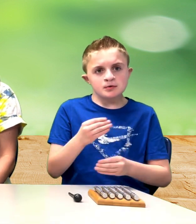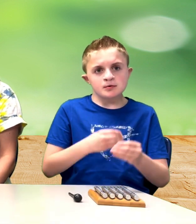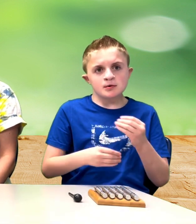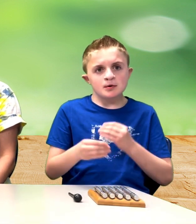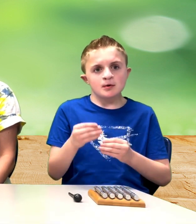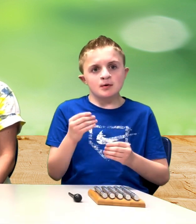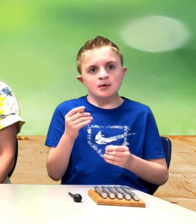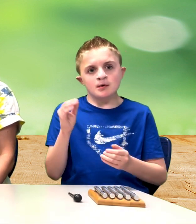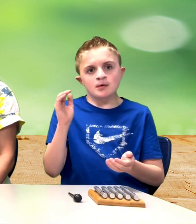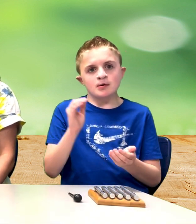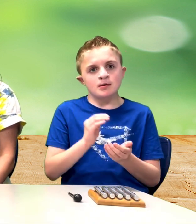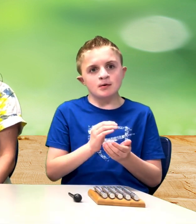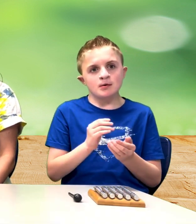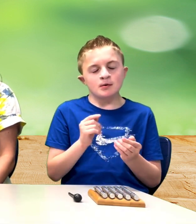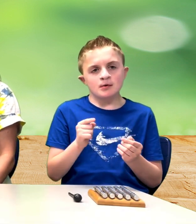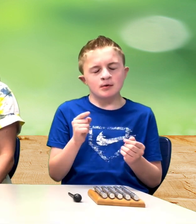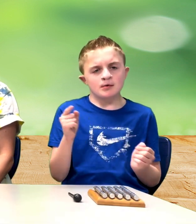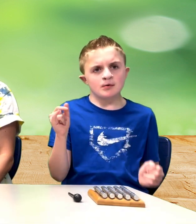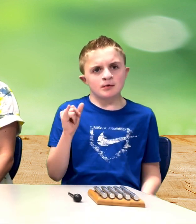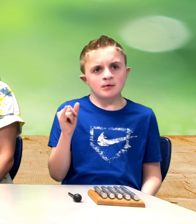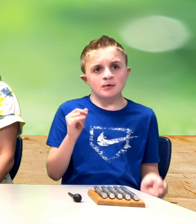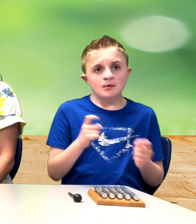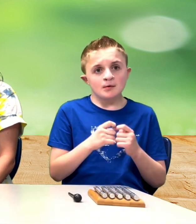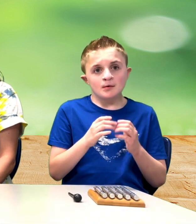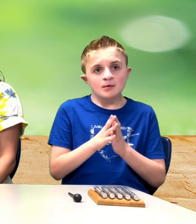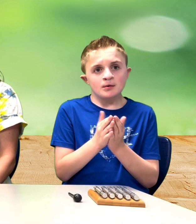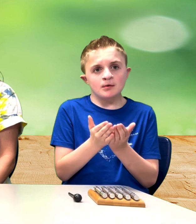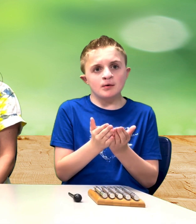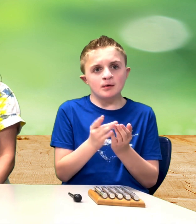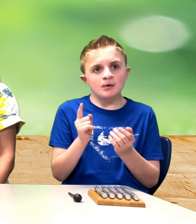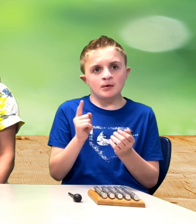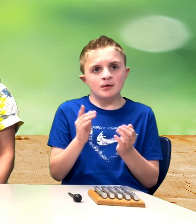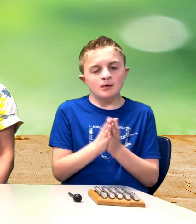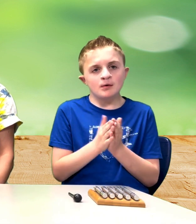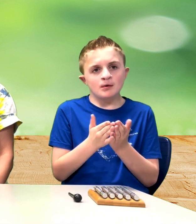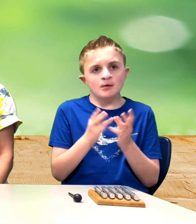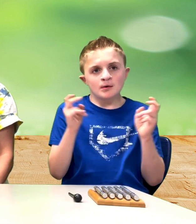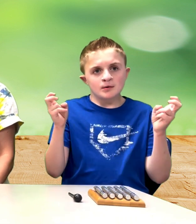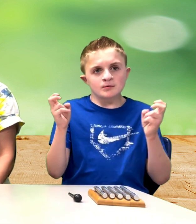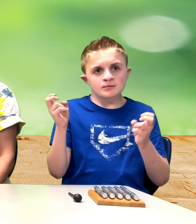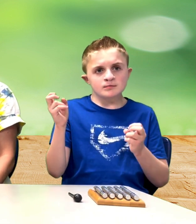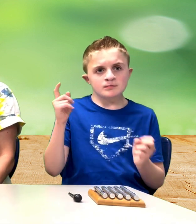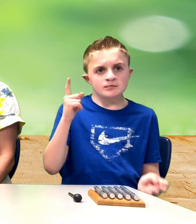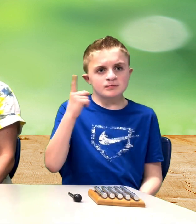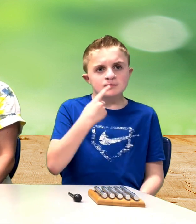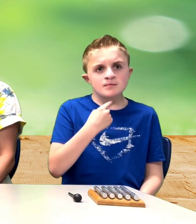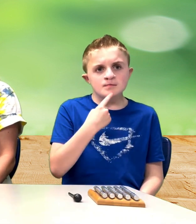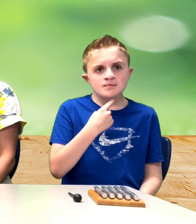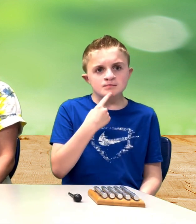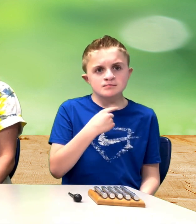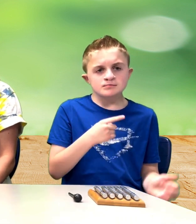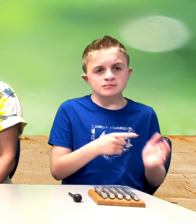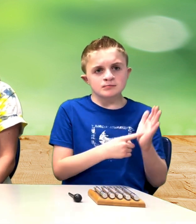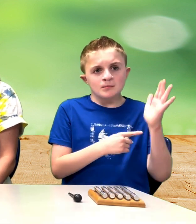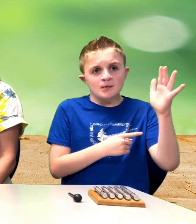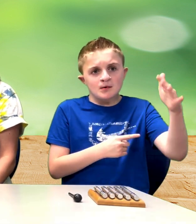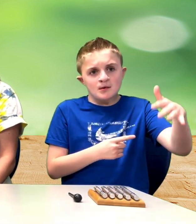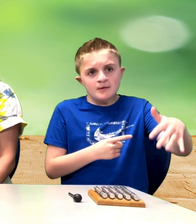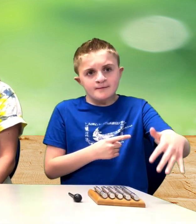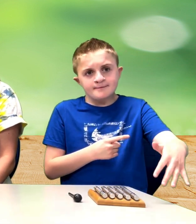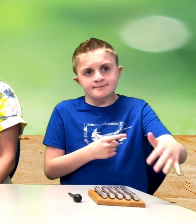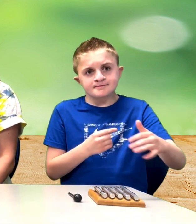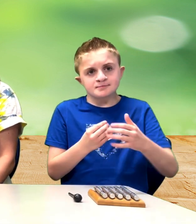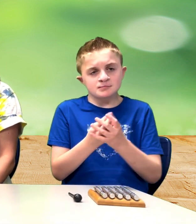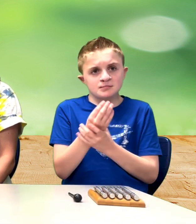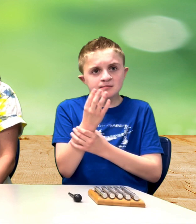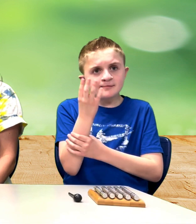the classic book Where the Red Fern Grows. And her name is actually the